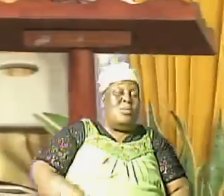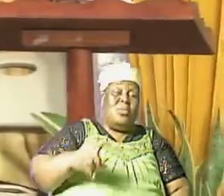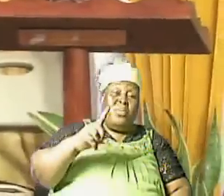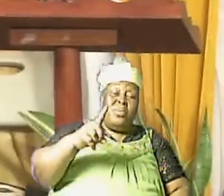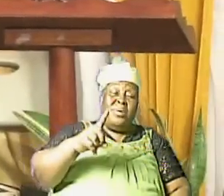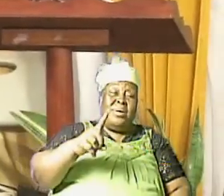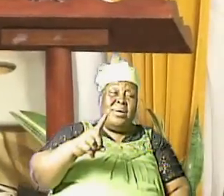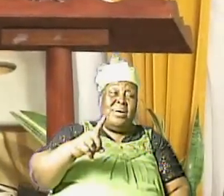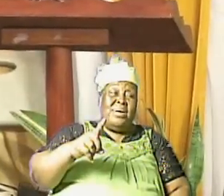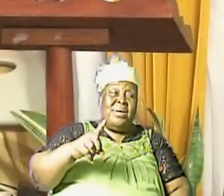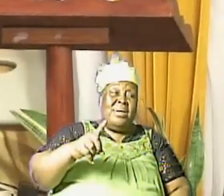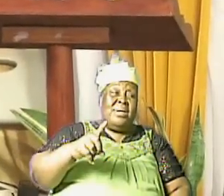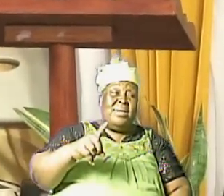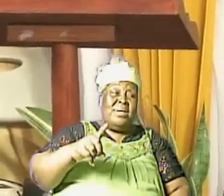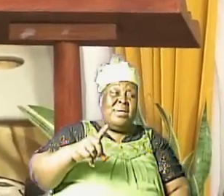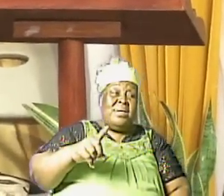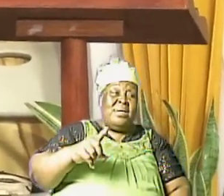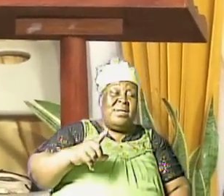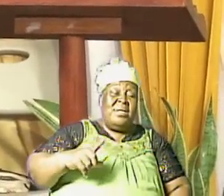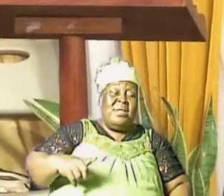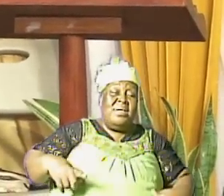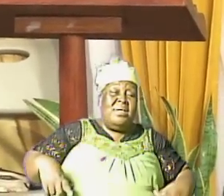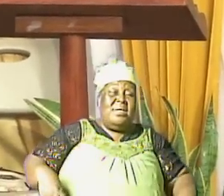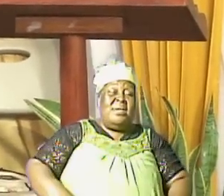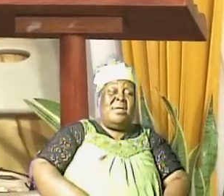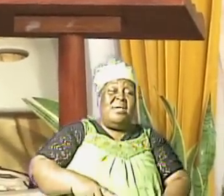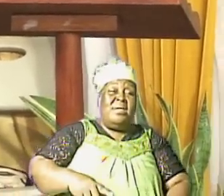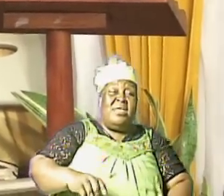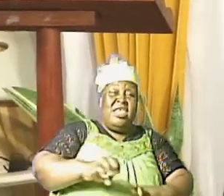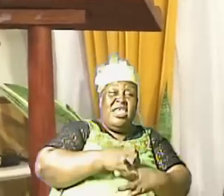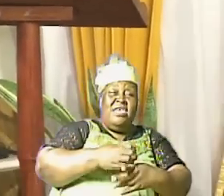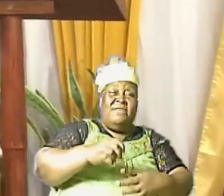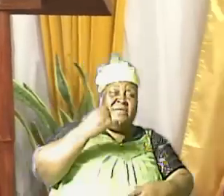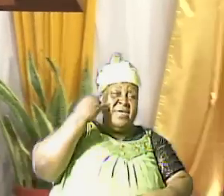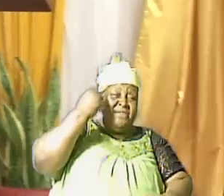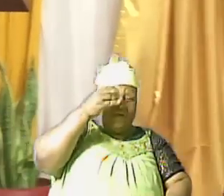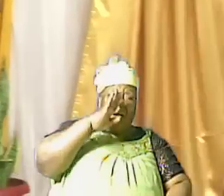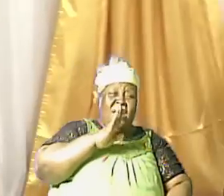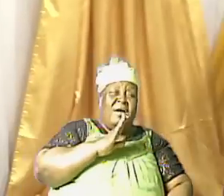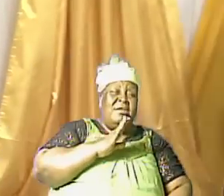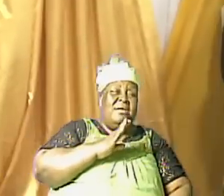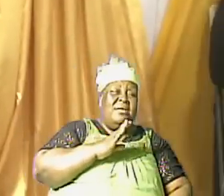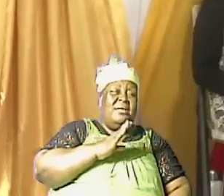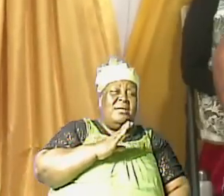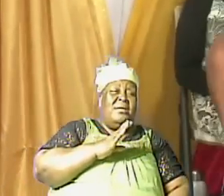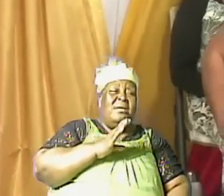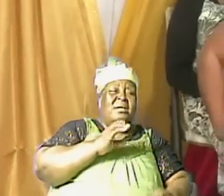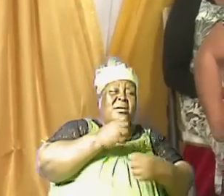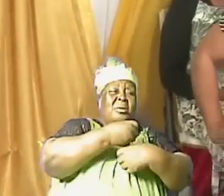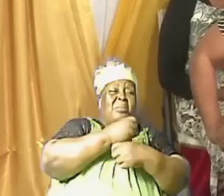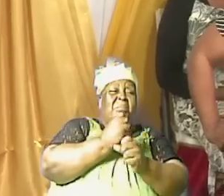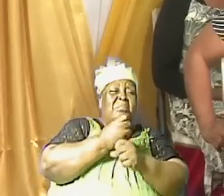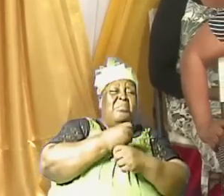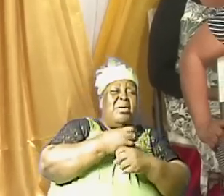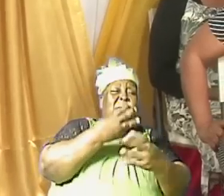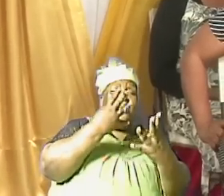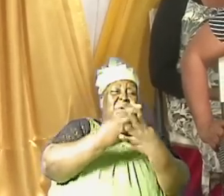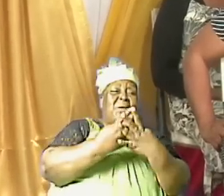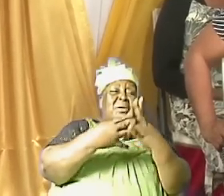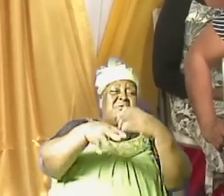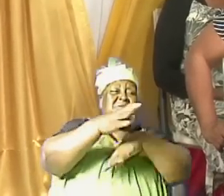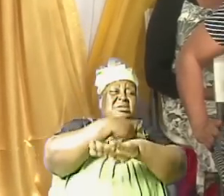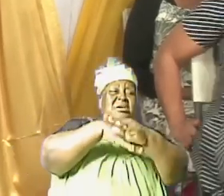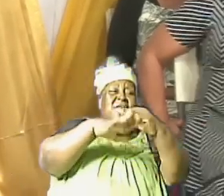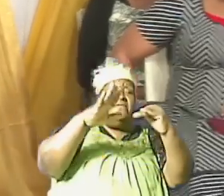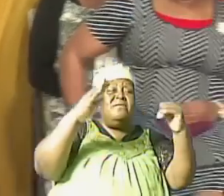lords at the gate said, even if God would make windows in